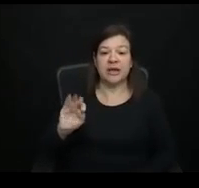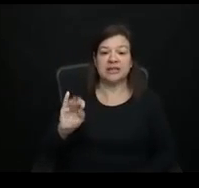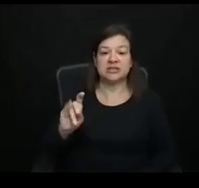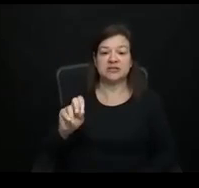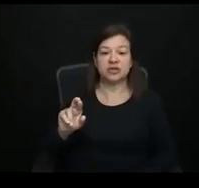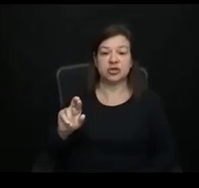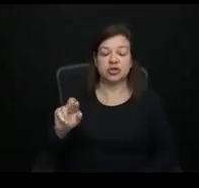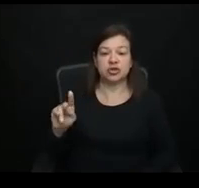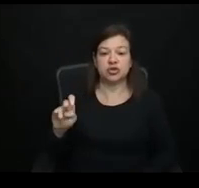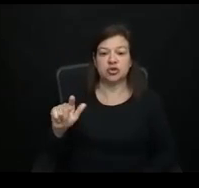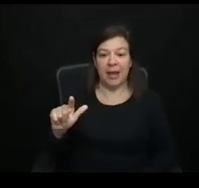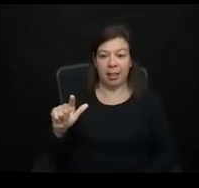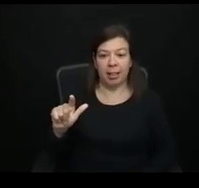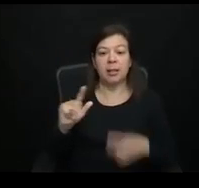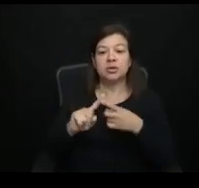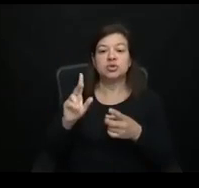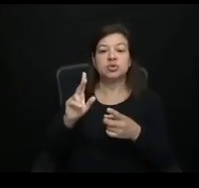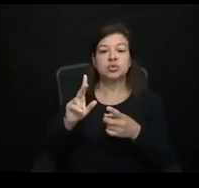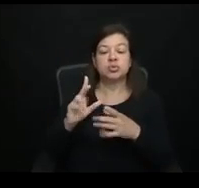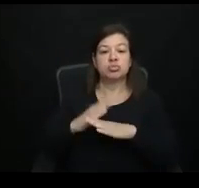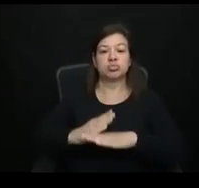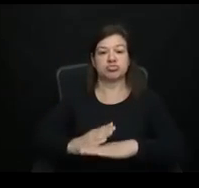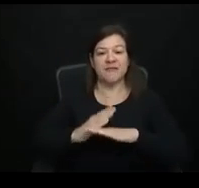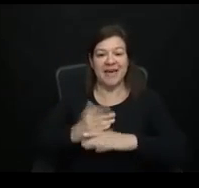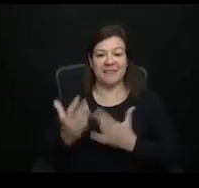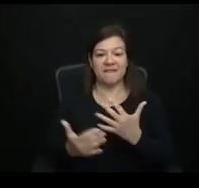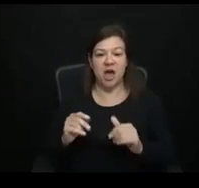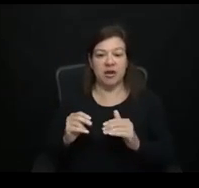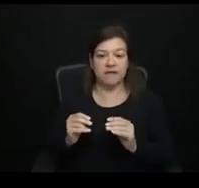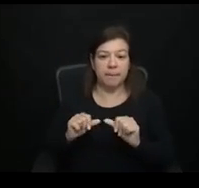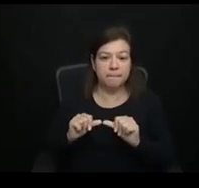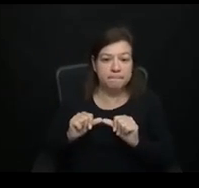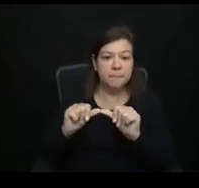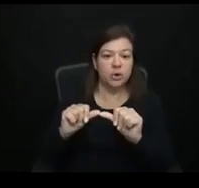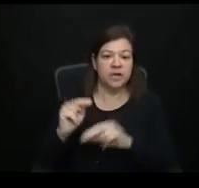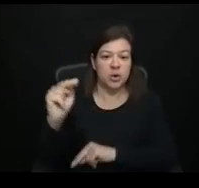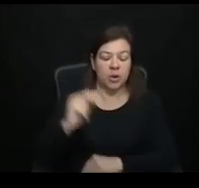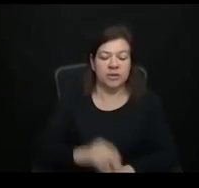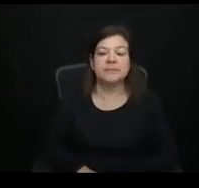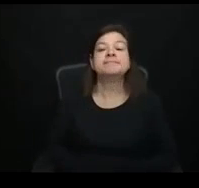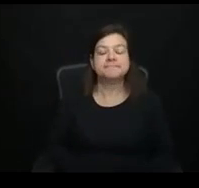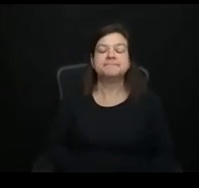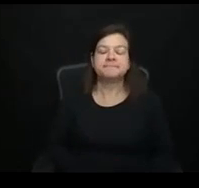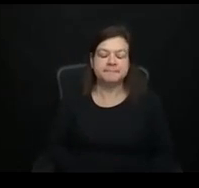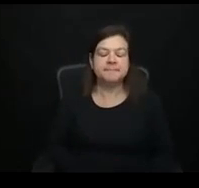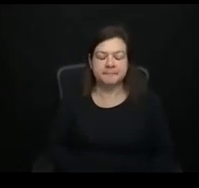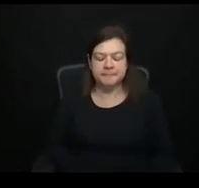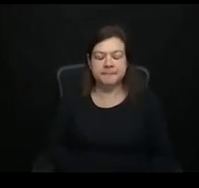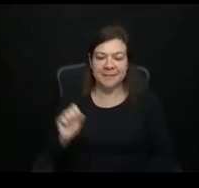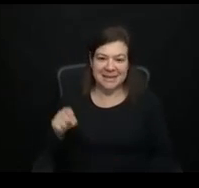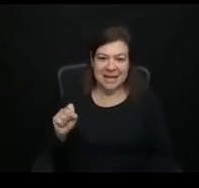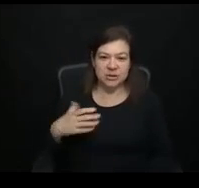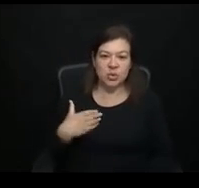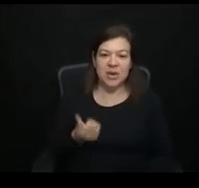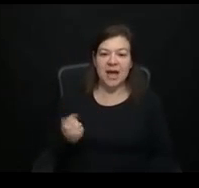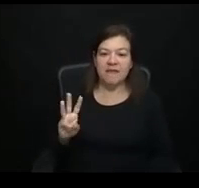farther north in that direction? Yes, we've been looking at that. We have multiple crews. We have what's called a wildland